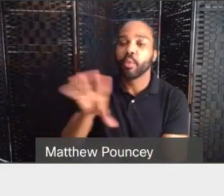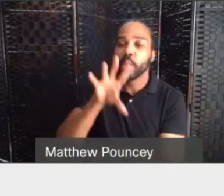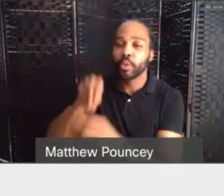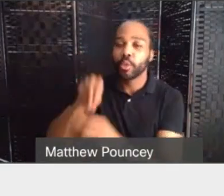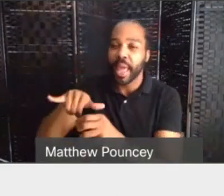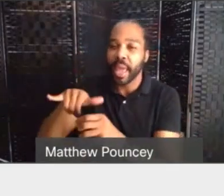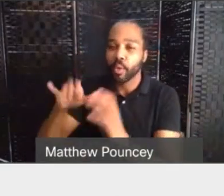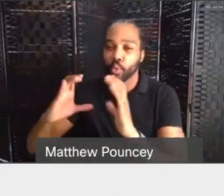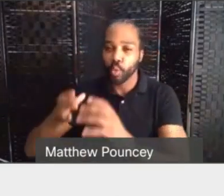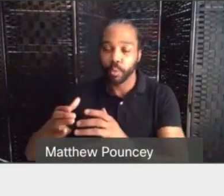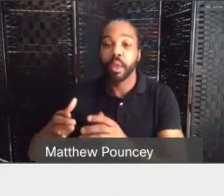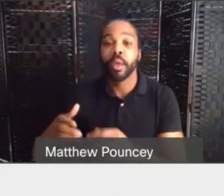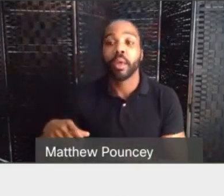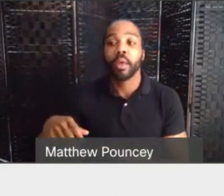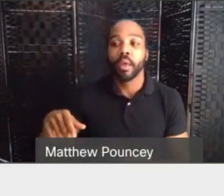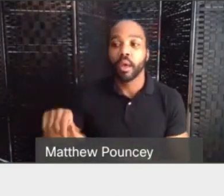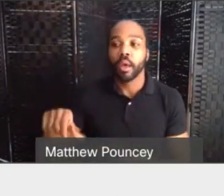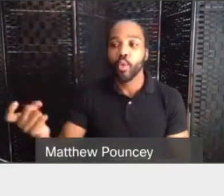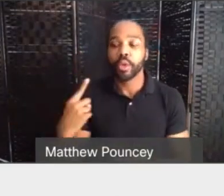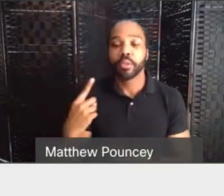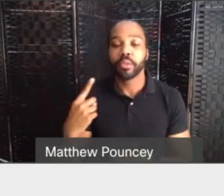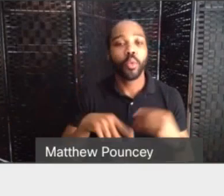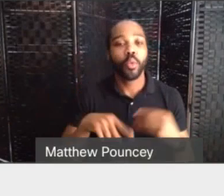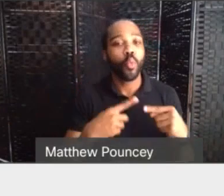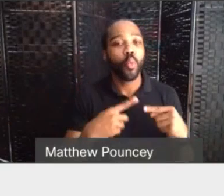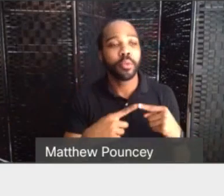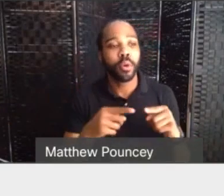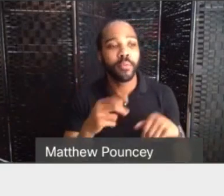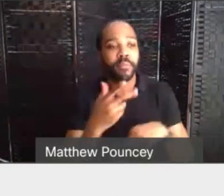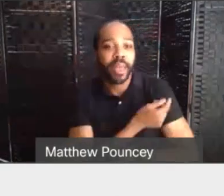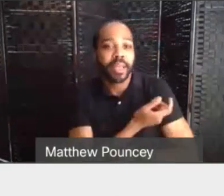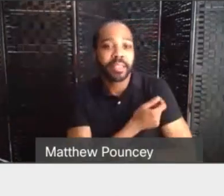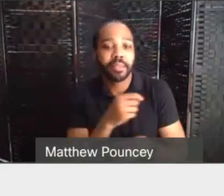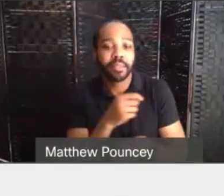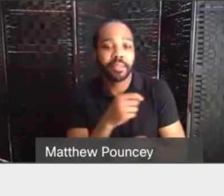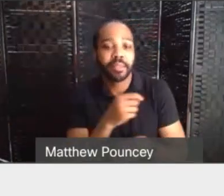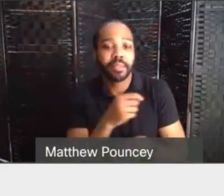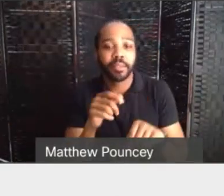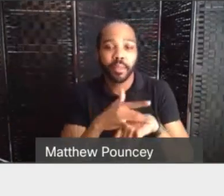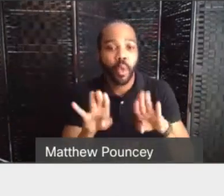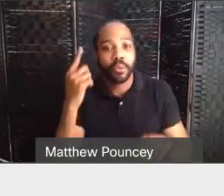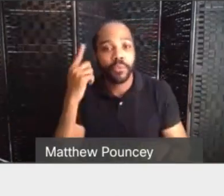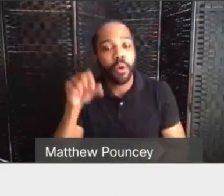a question, when will vaccines be open to other